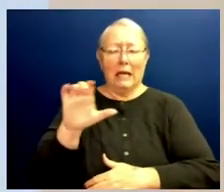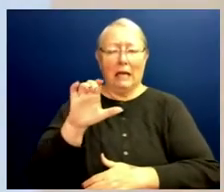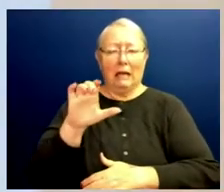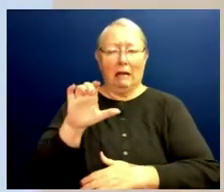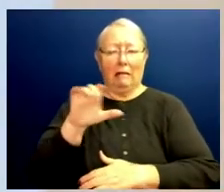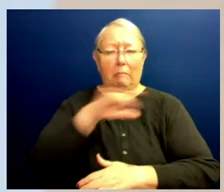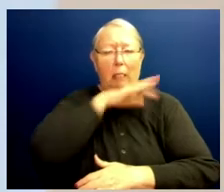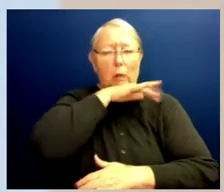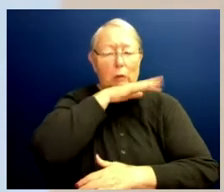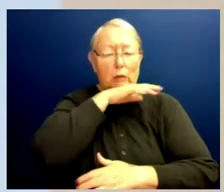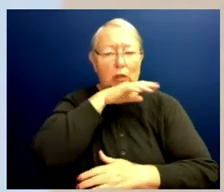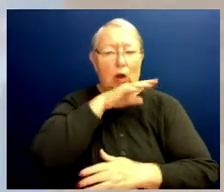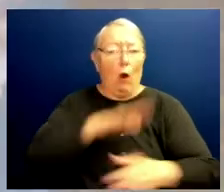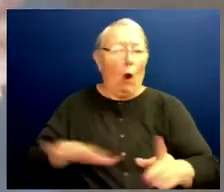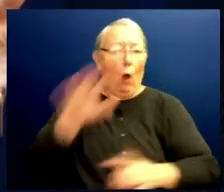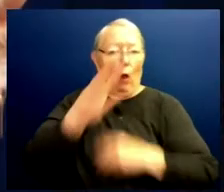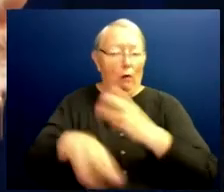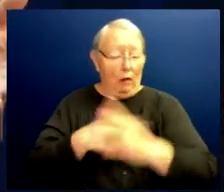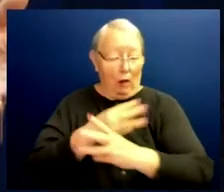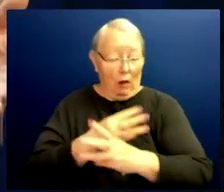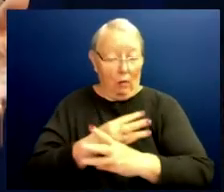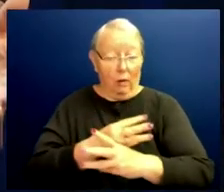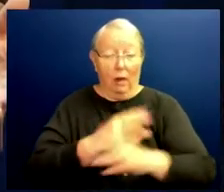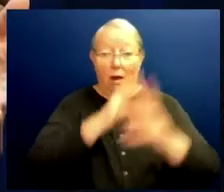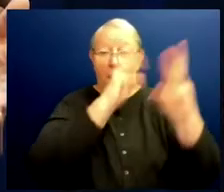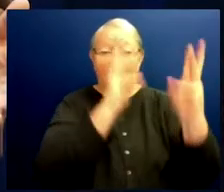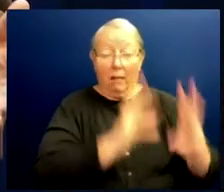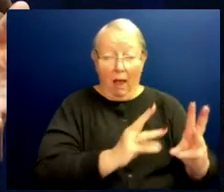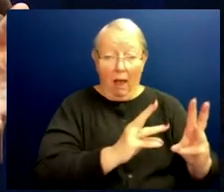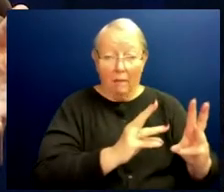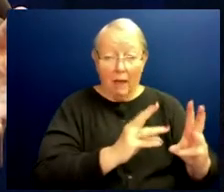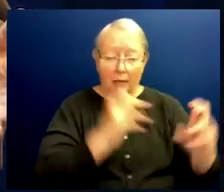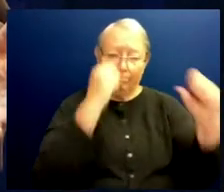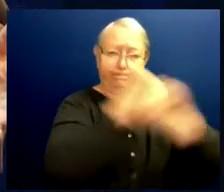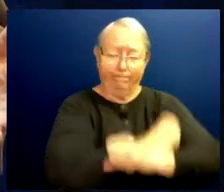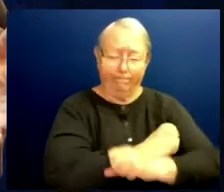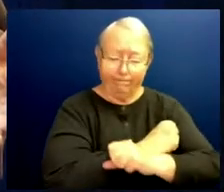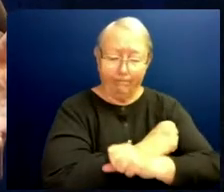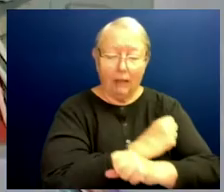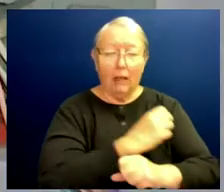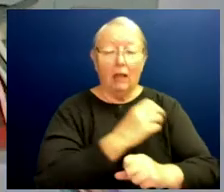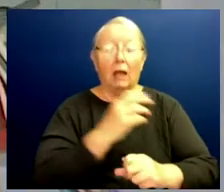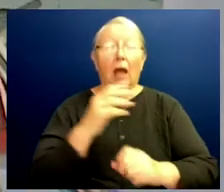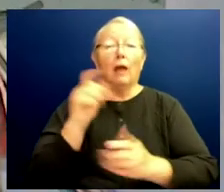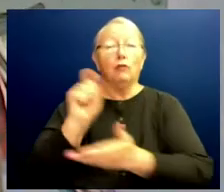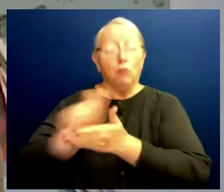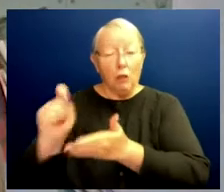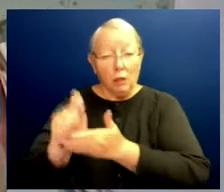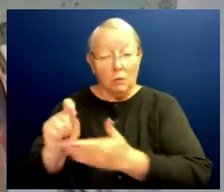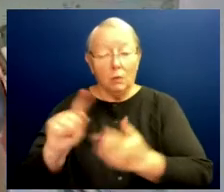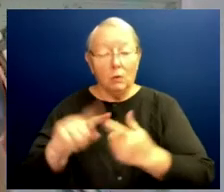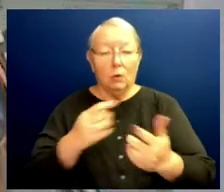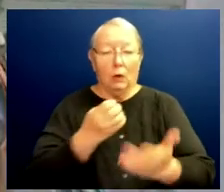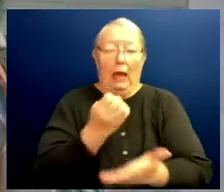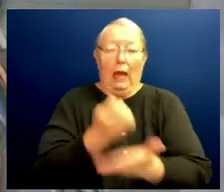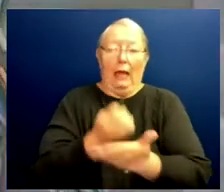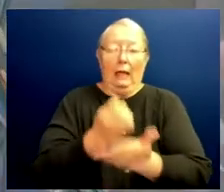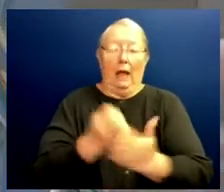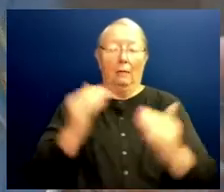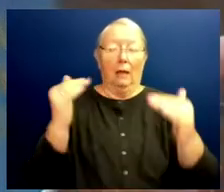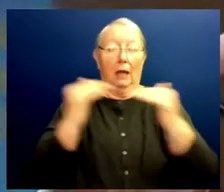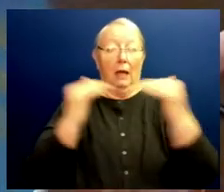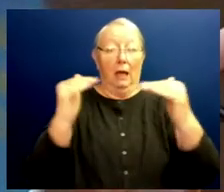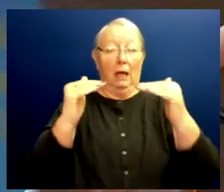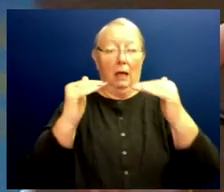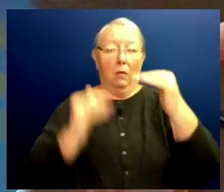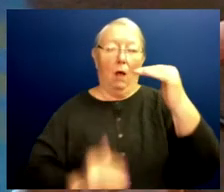climate activism and journalism, to economic inequality. Our upcoming speaker for today's event will